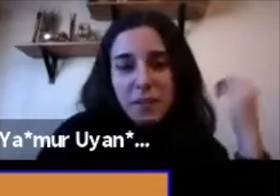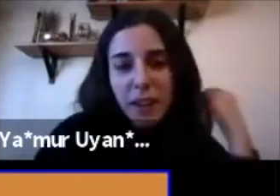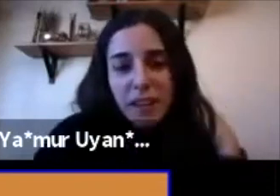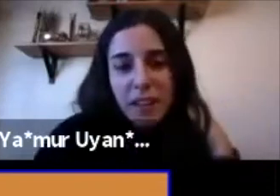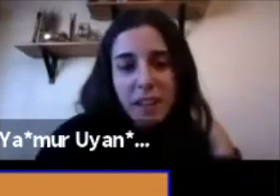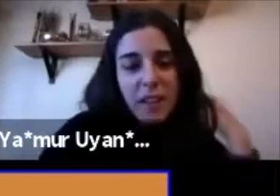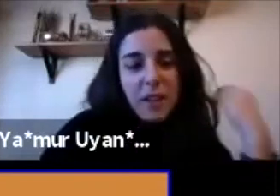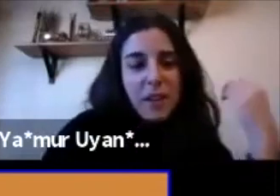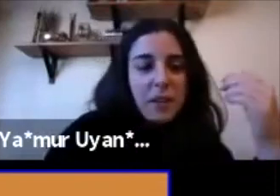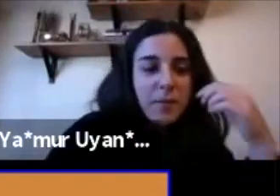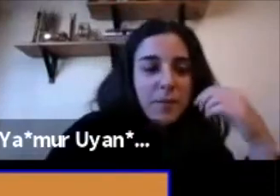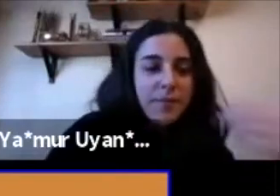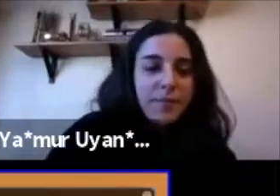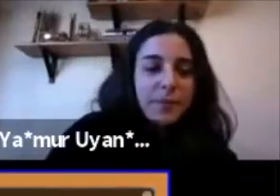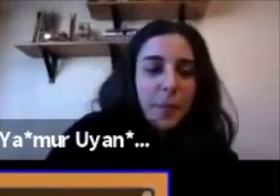this, right?